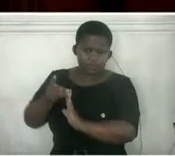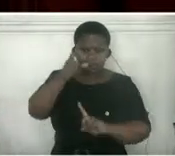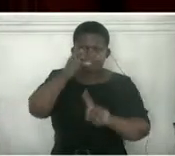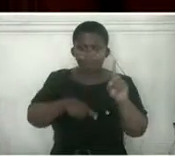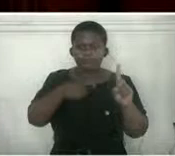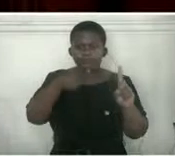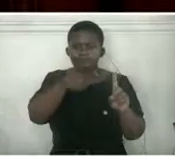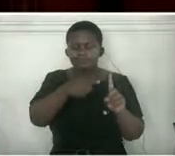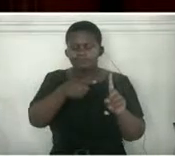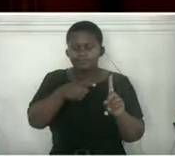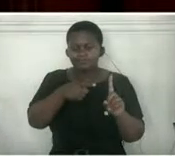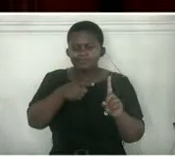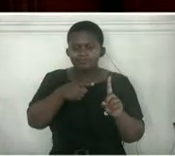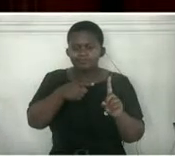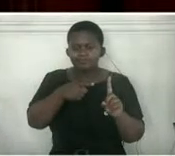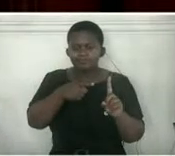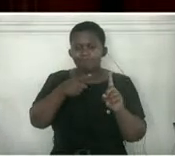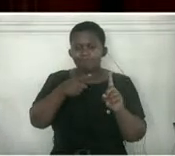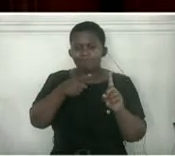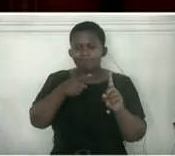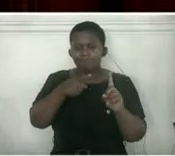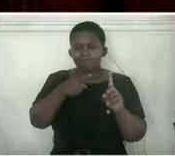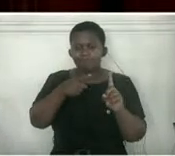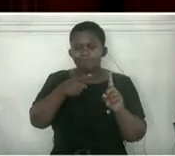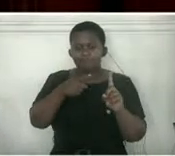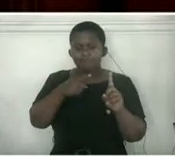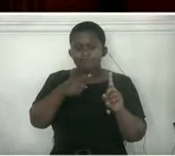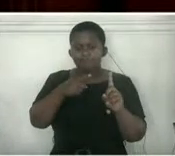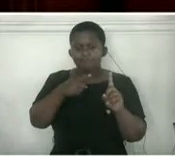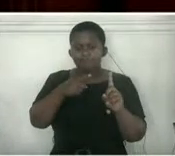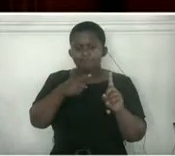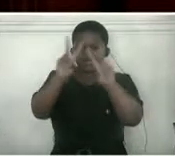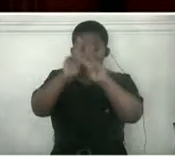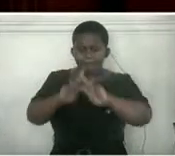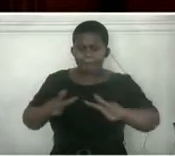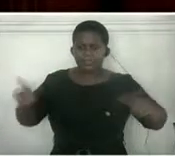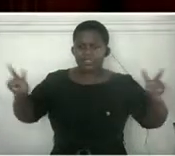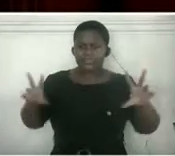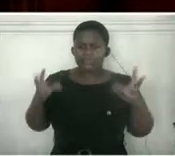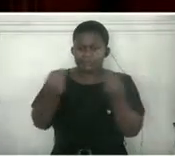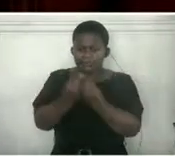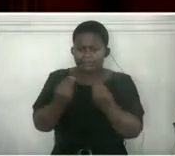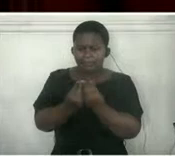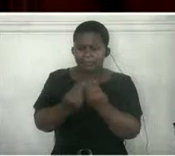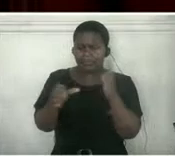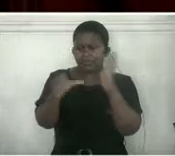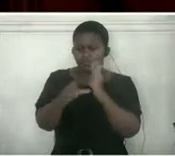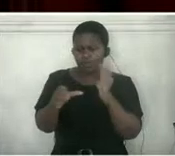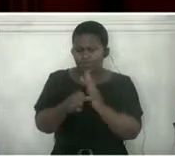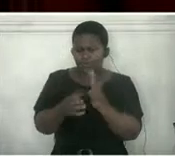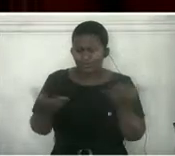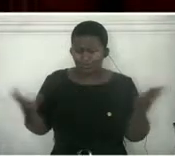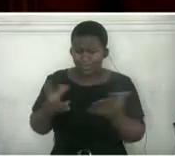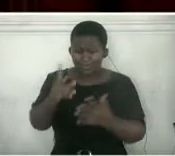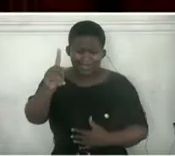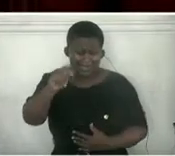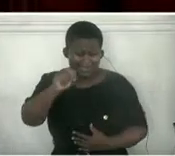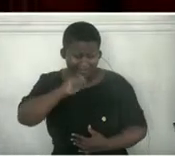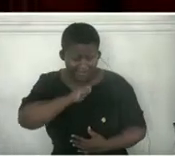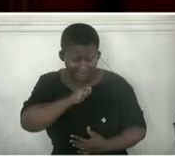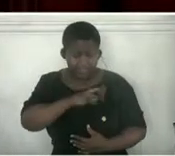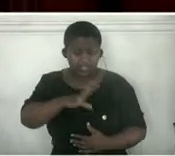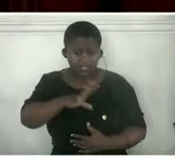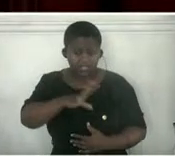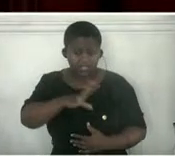Ubungane, umakhulukhulu, kumele sigcine ukuthula njengento ebalekile KwaZulu-Natal.